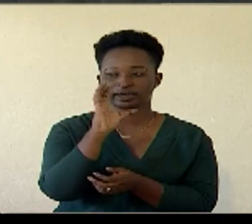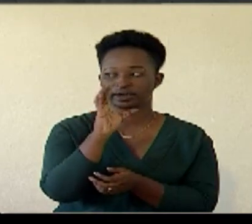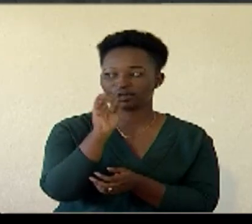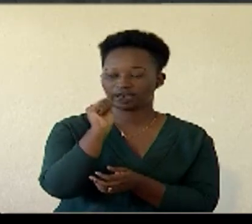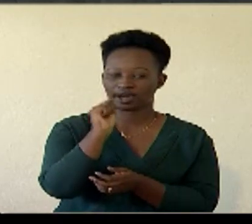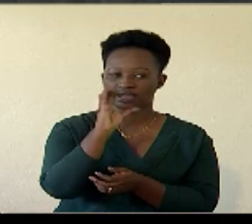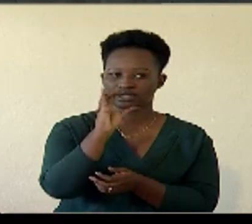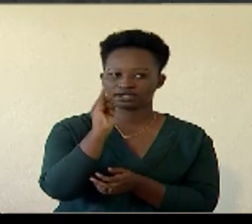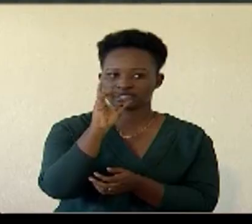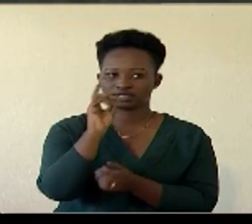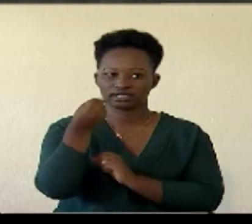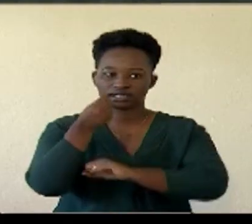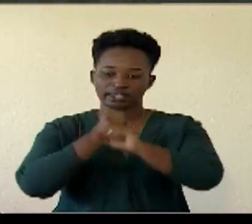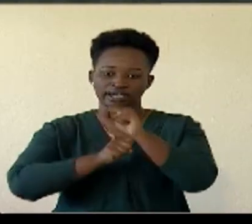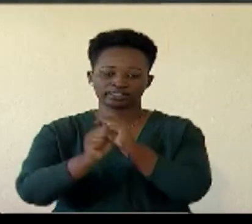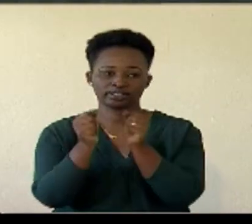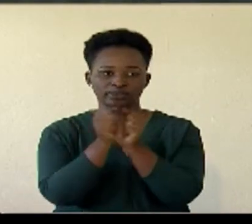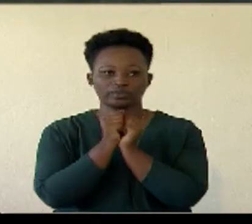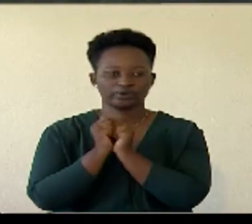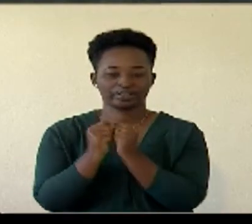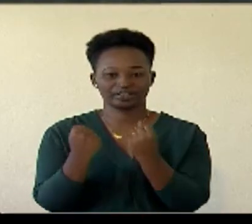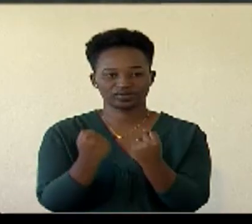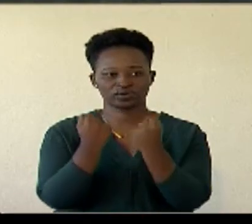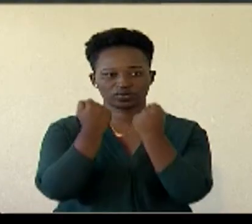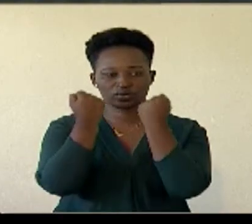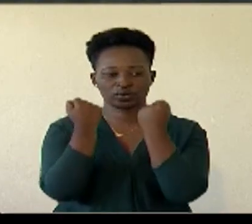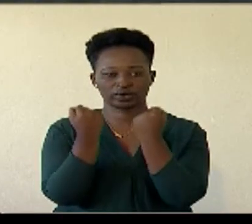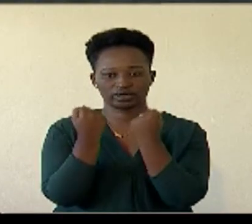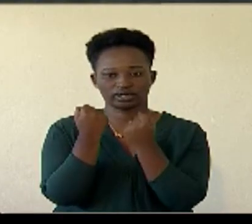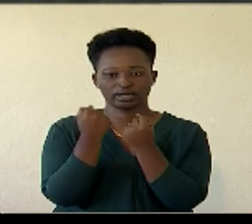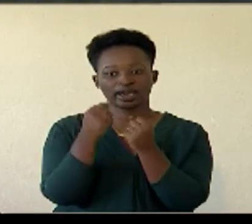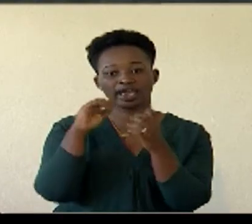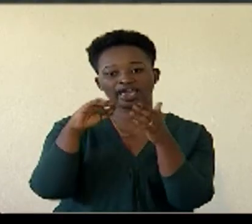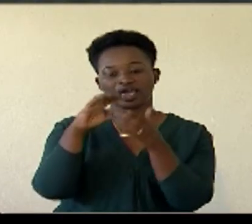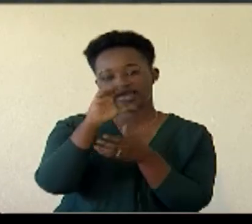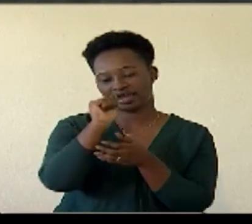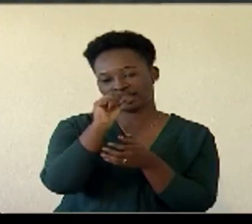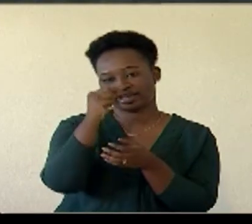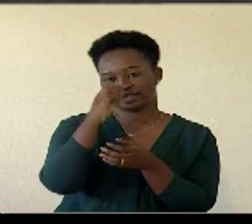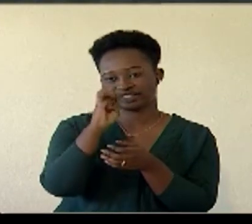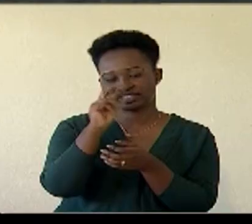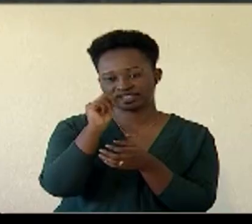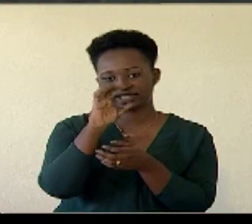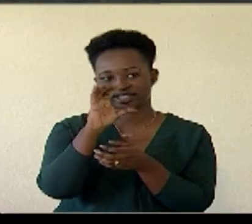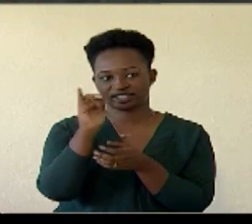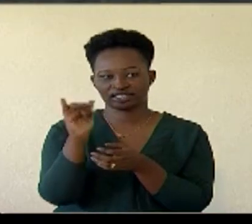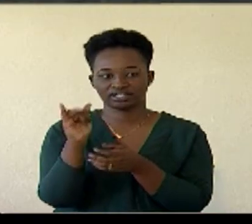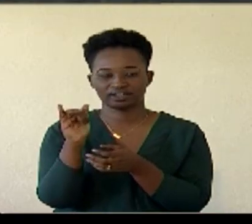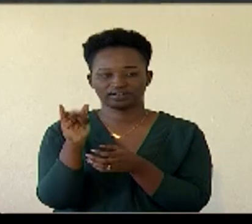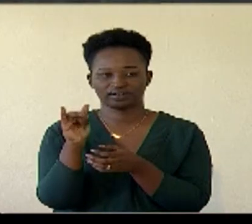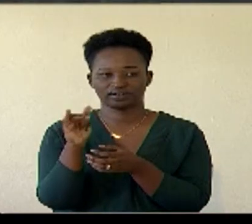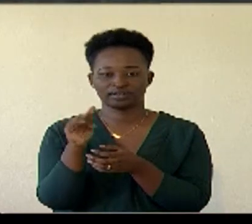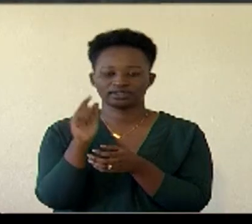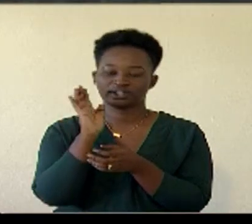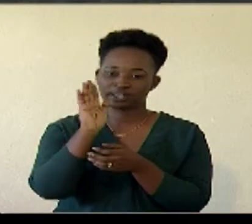acids react with strong reducing agents. When they react with strong reducing agents, they